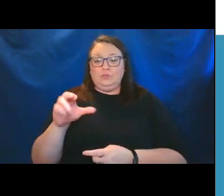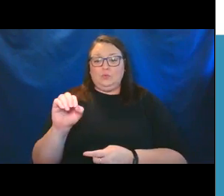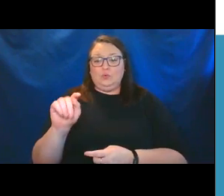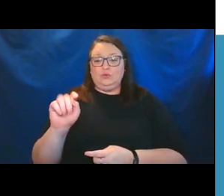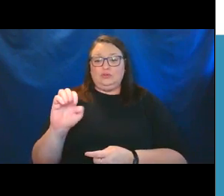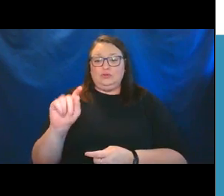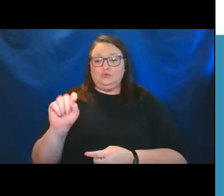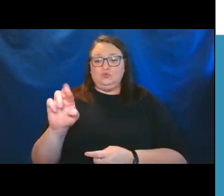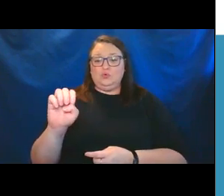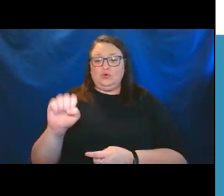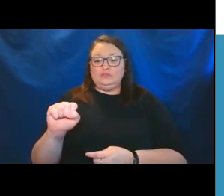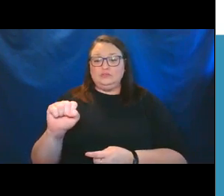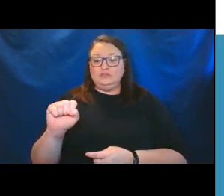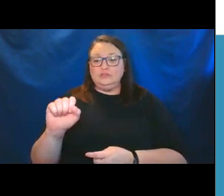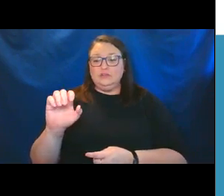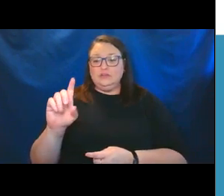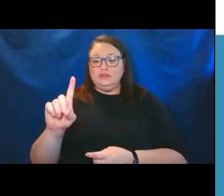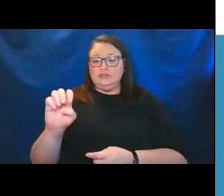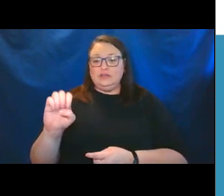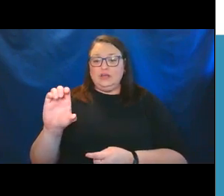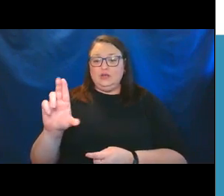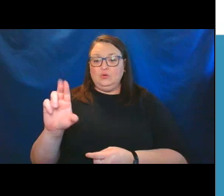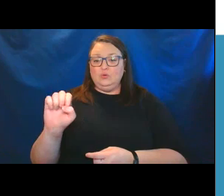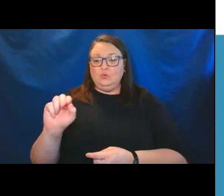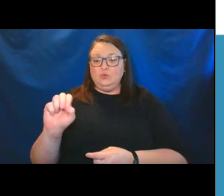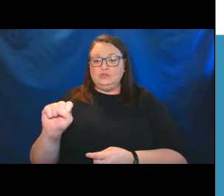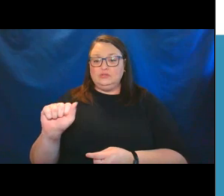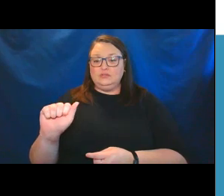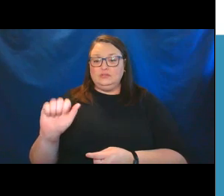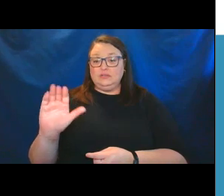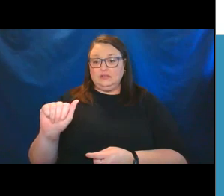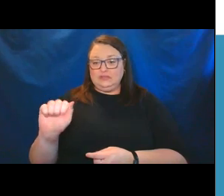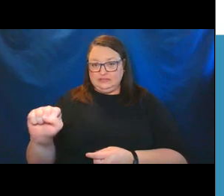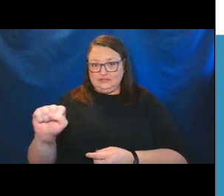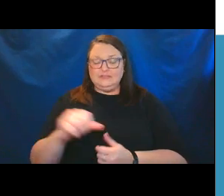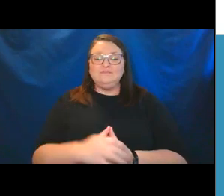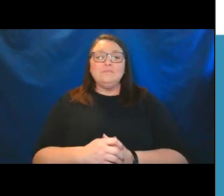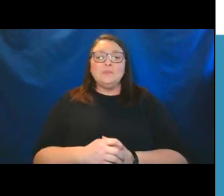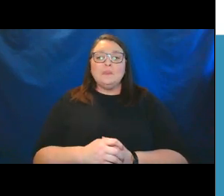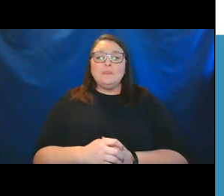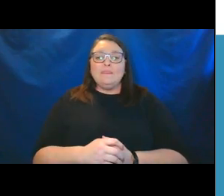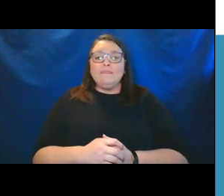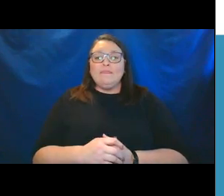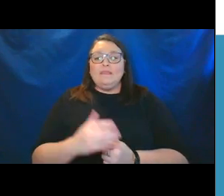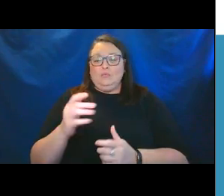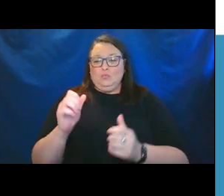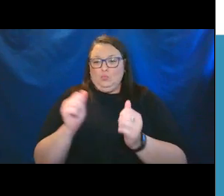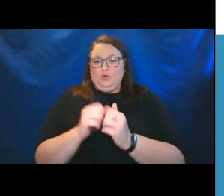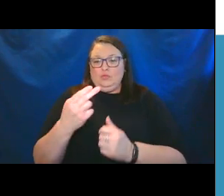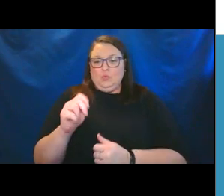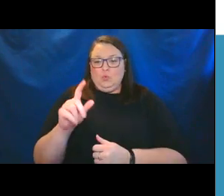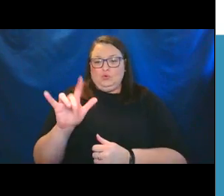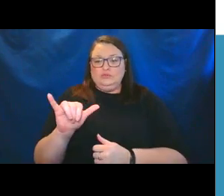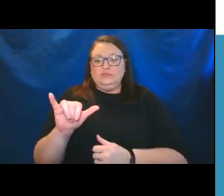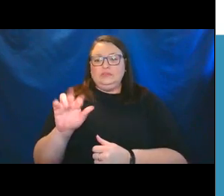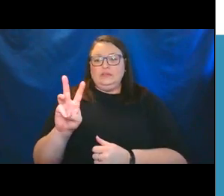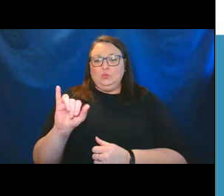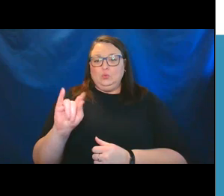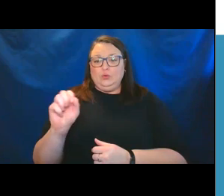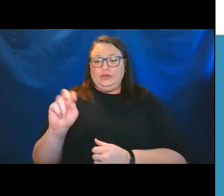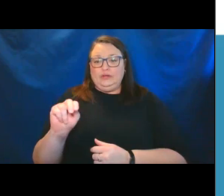project manager of the sub-award with Horsley Witten Group. And I'm excited to share our project titled Climate